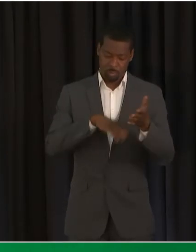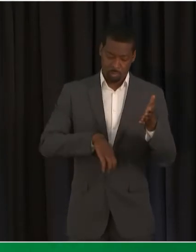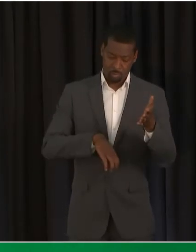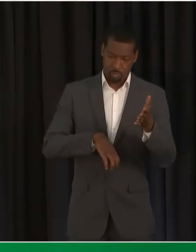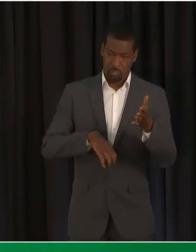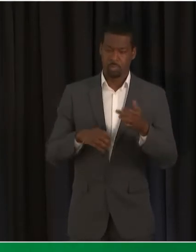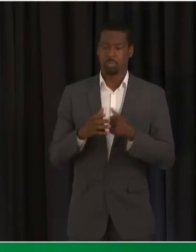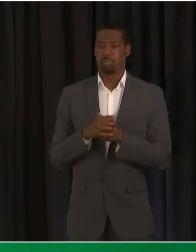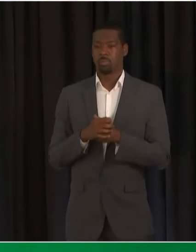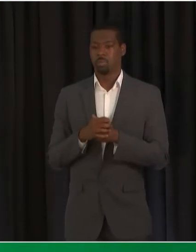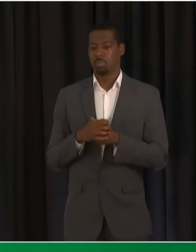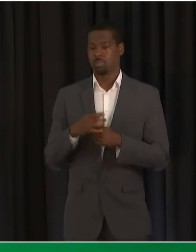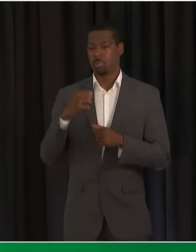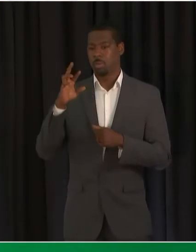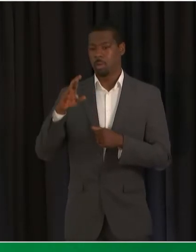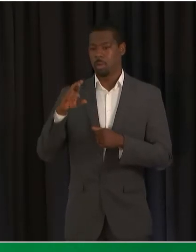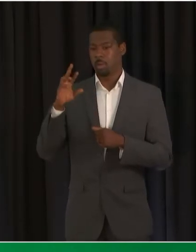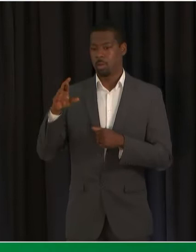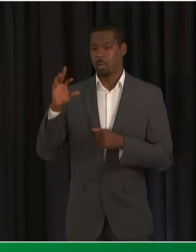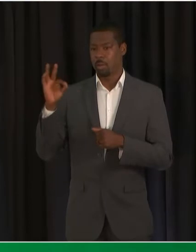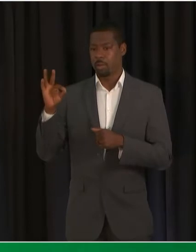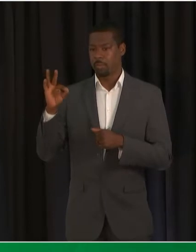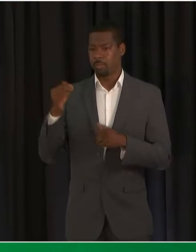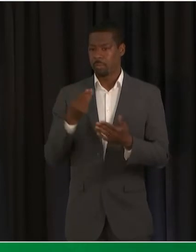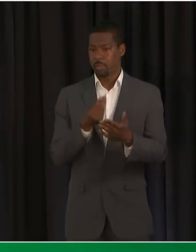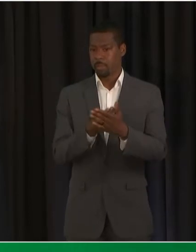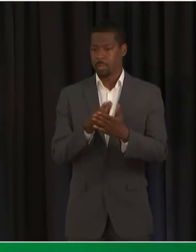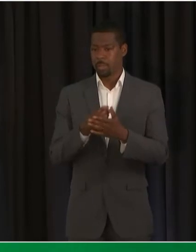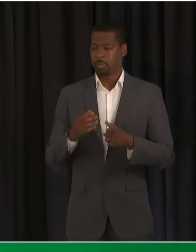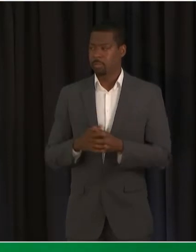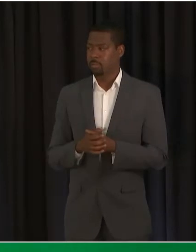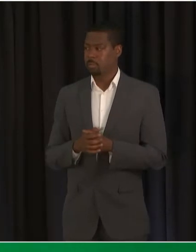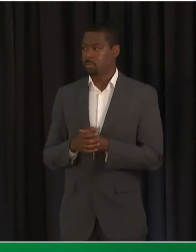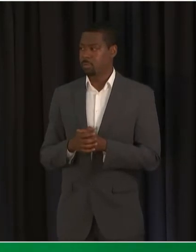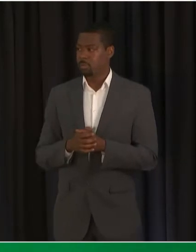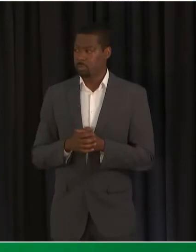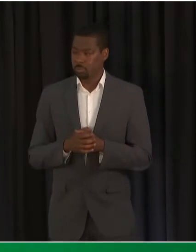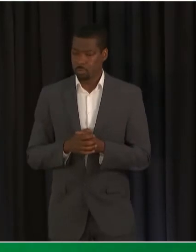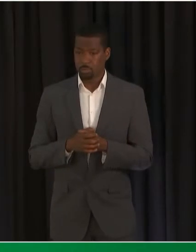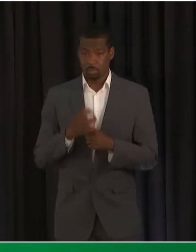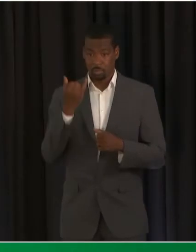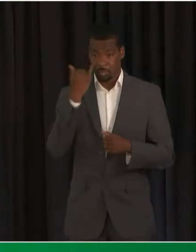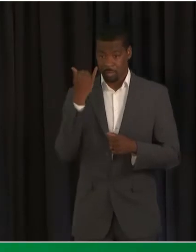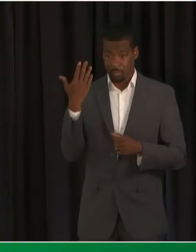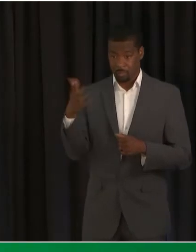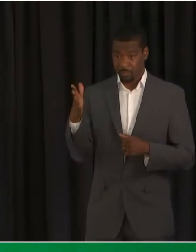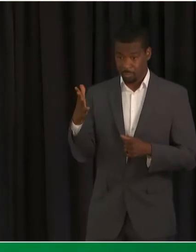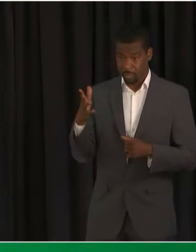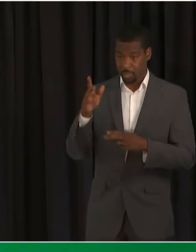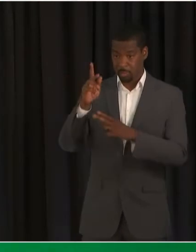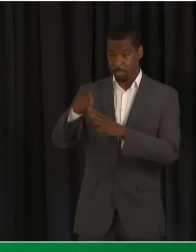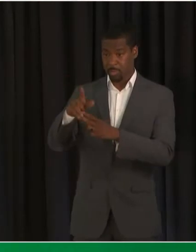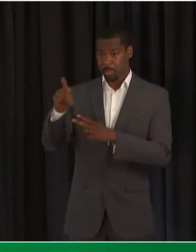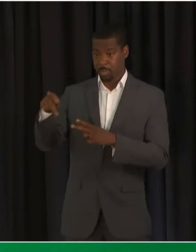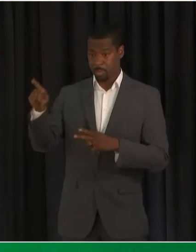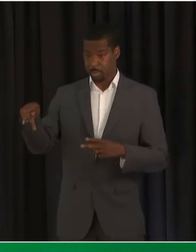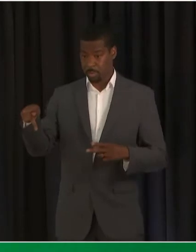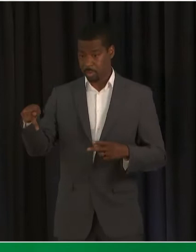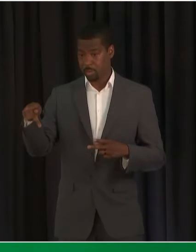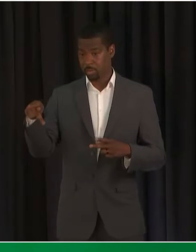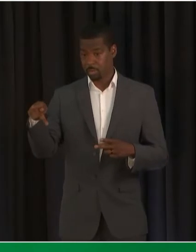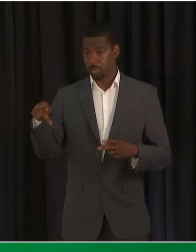subtracted out of the RRF funds, okay? Let me repeat that. If you have a current